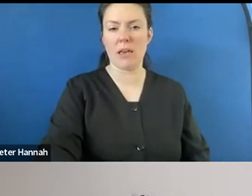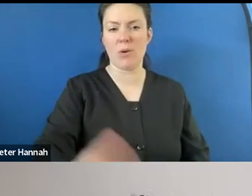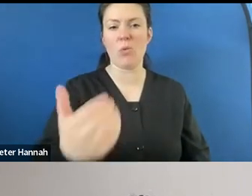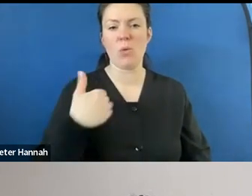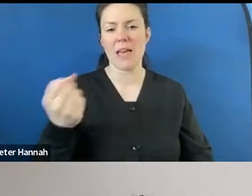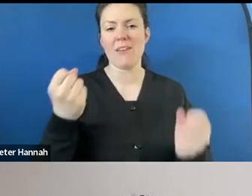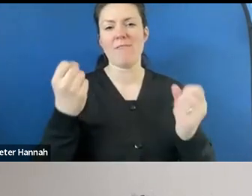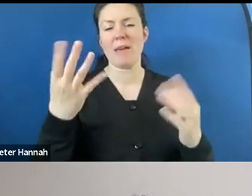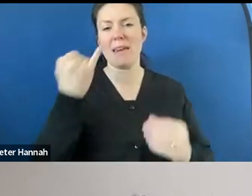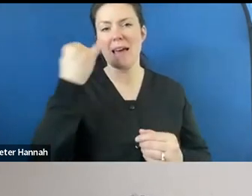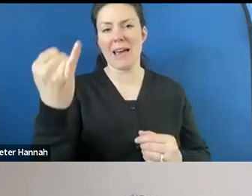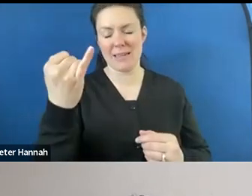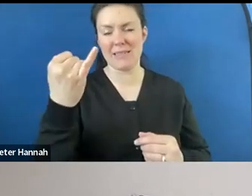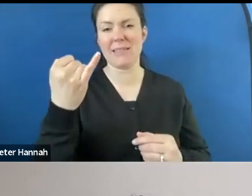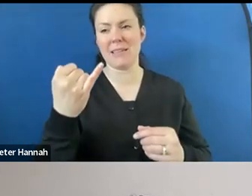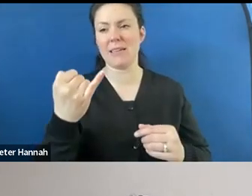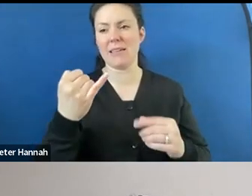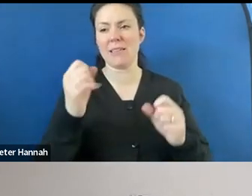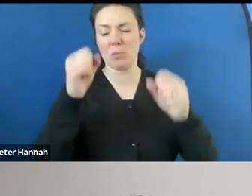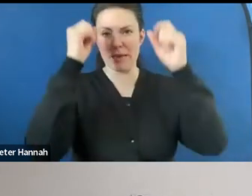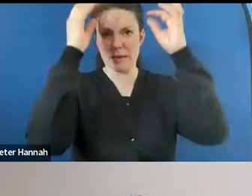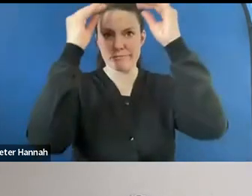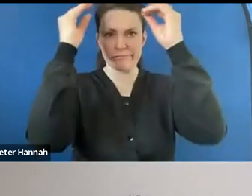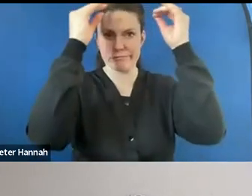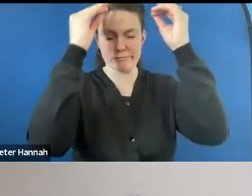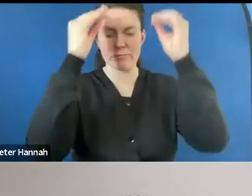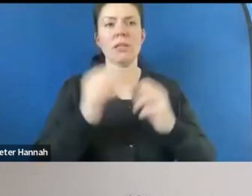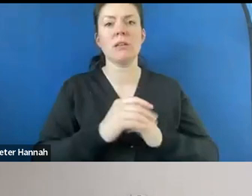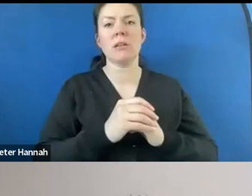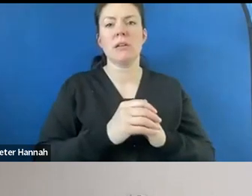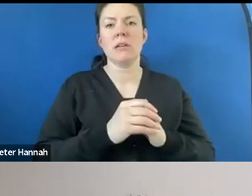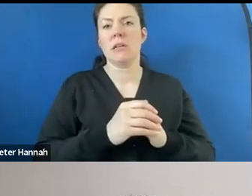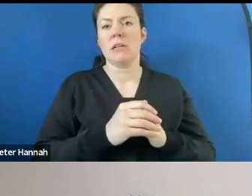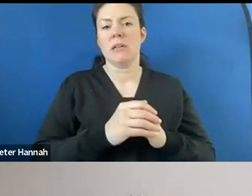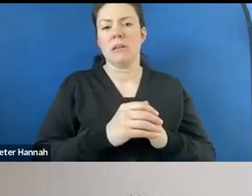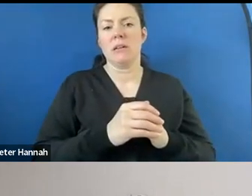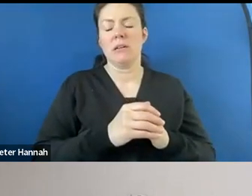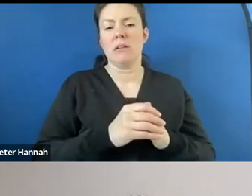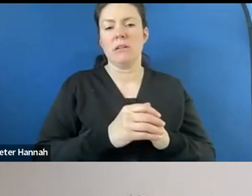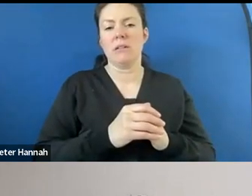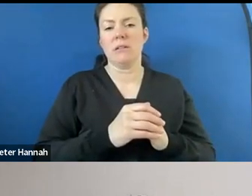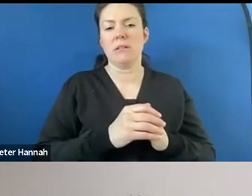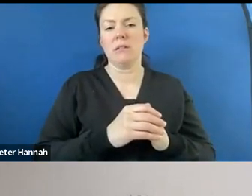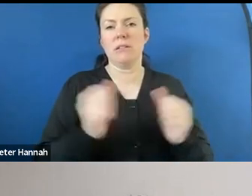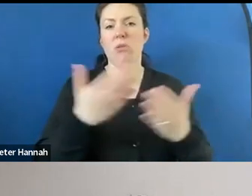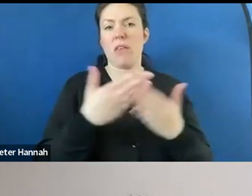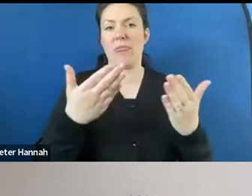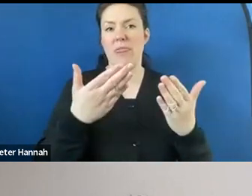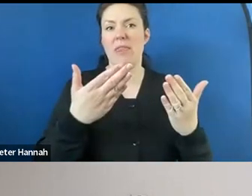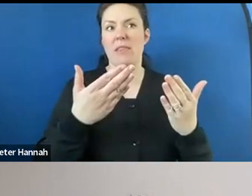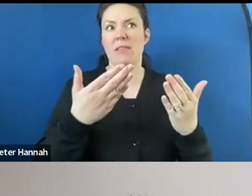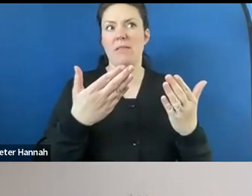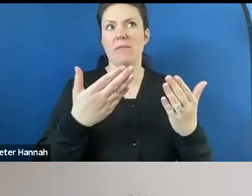both for us to be thinking, both the direct ways that have kind of been named within the funding, but also